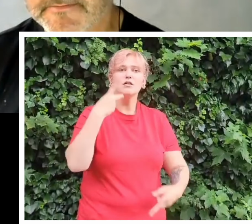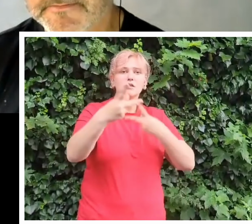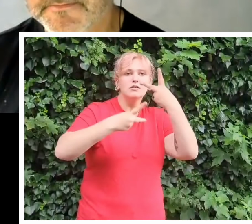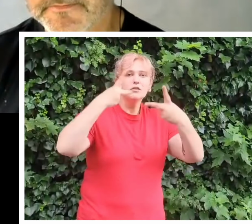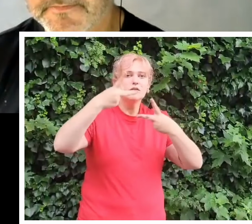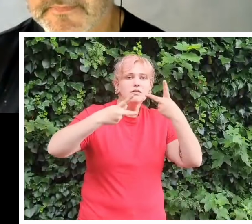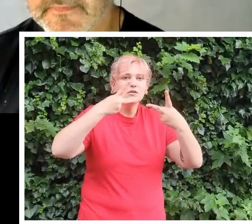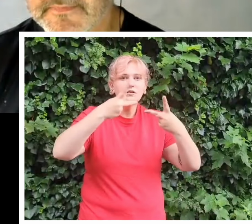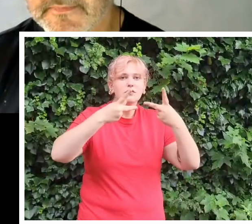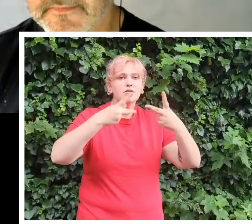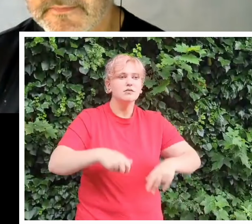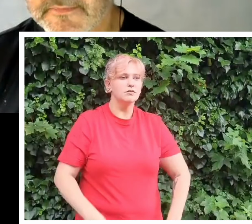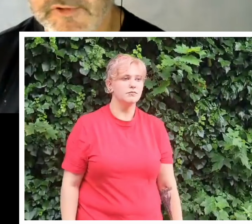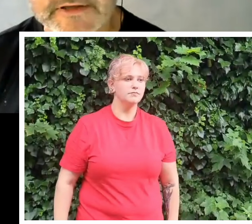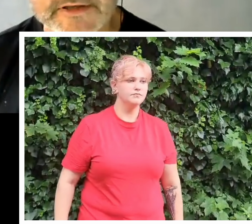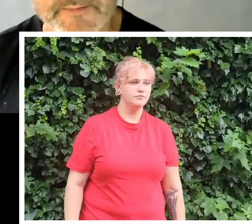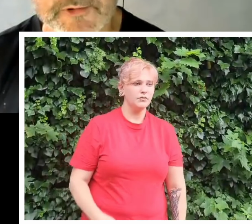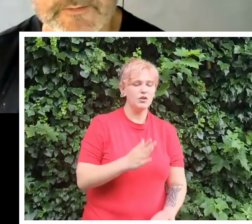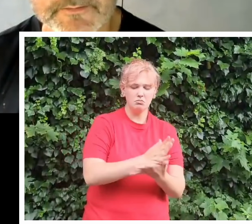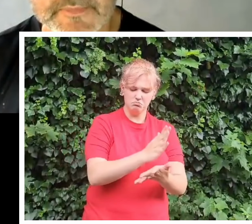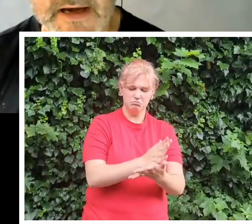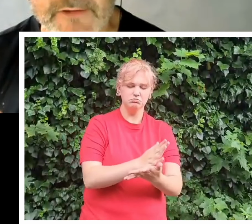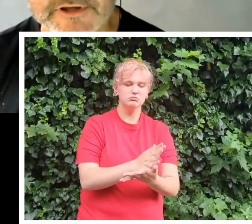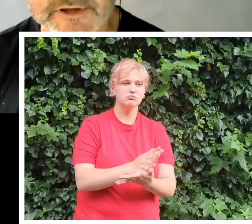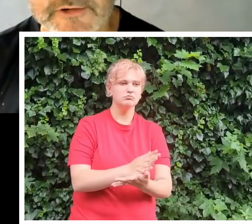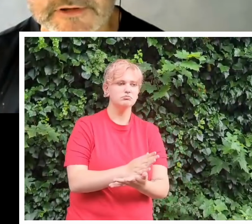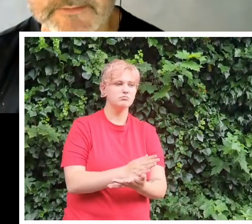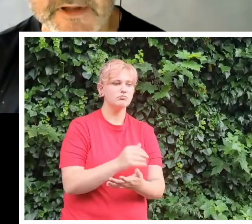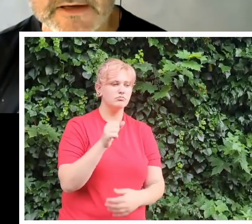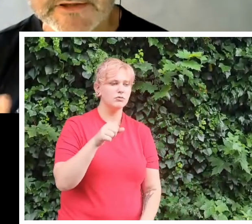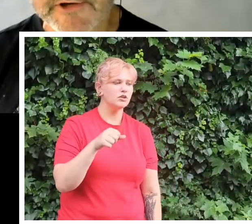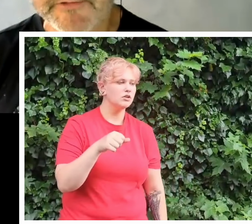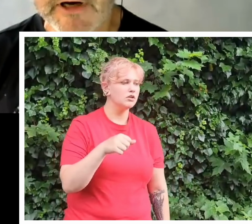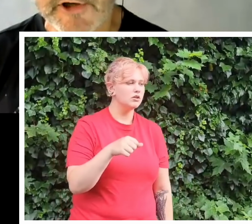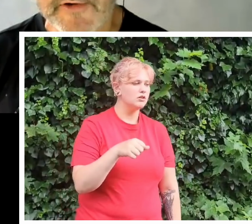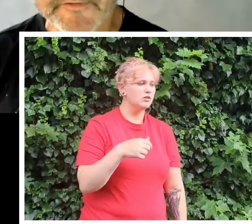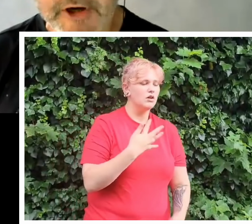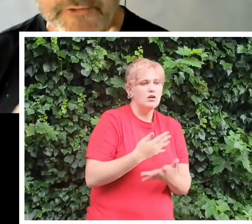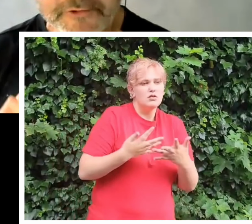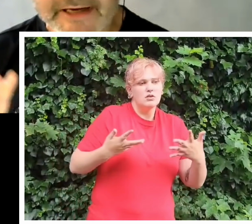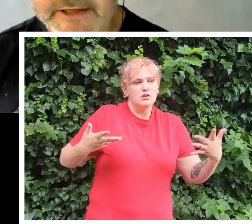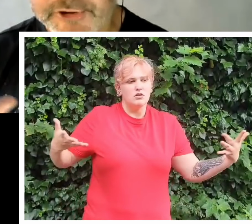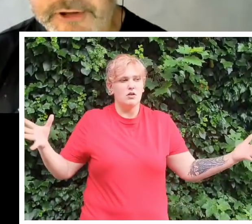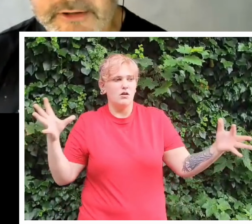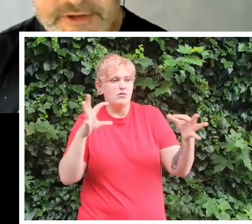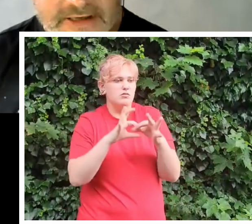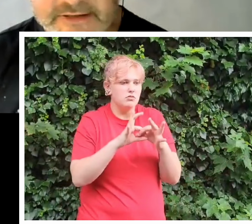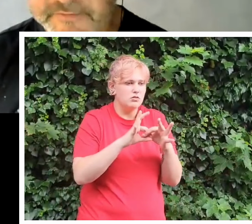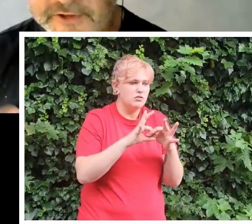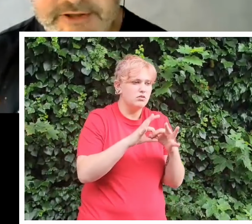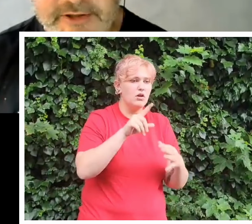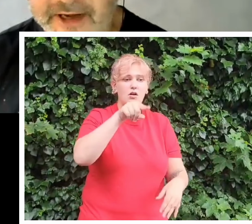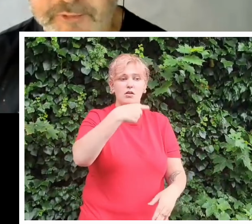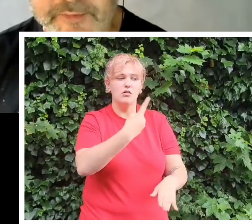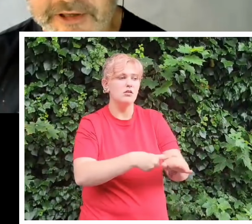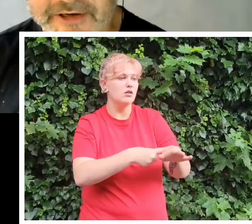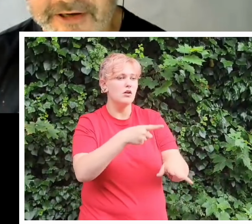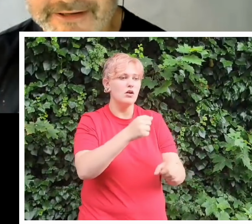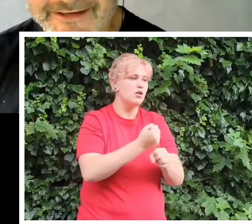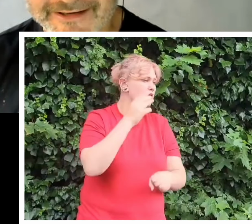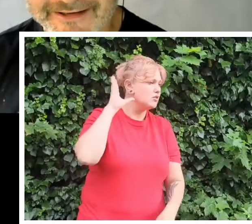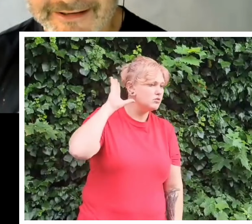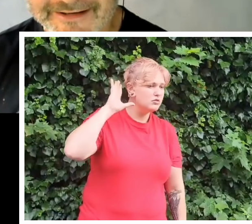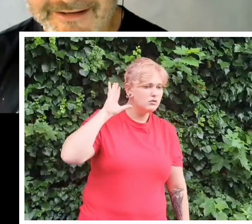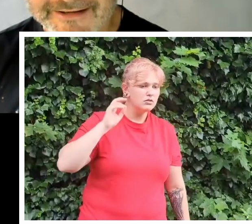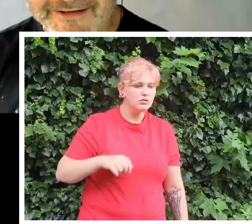Songs. Quite simple. No. Our Songs. So a lot of co-creation. So that's the first time that would have been